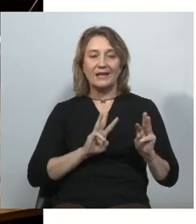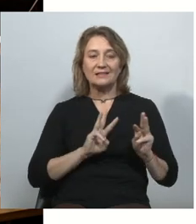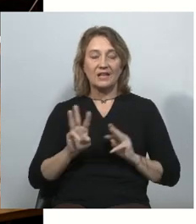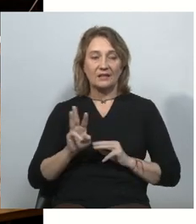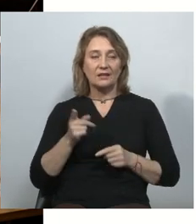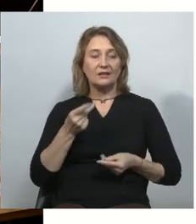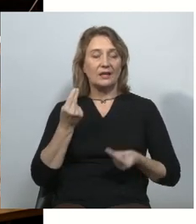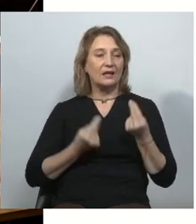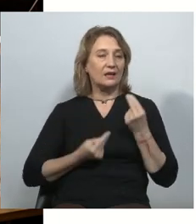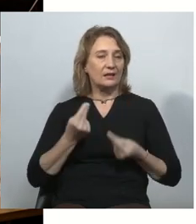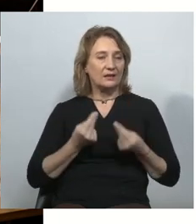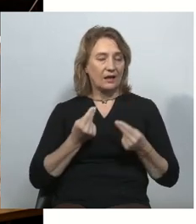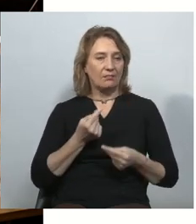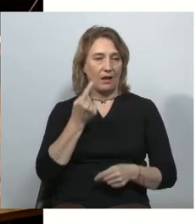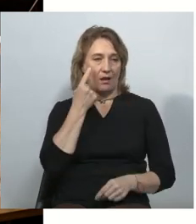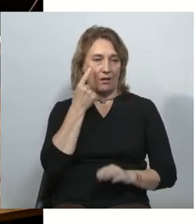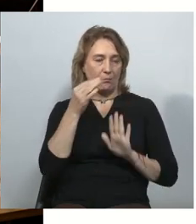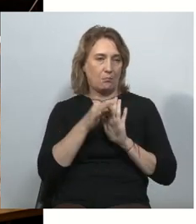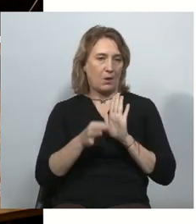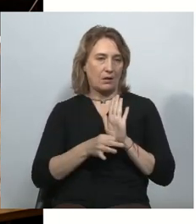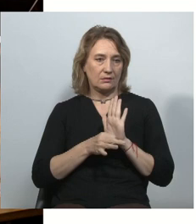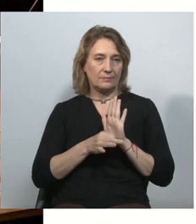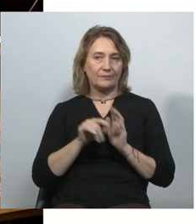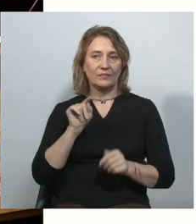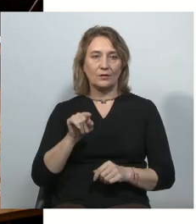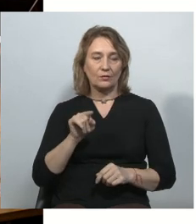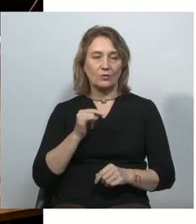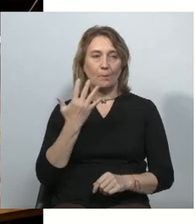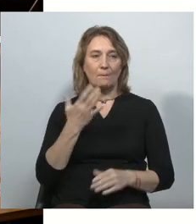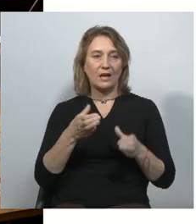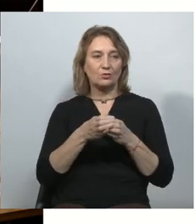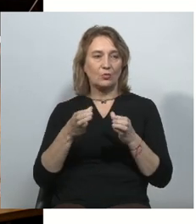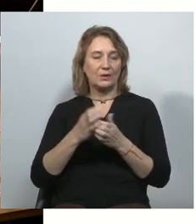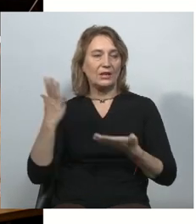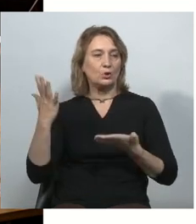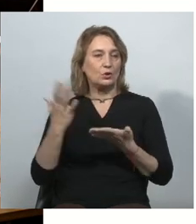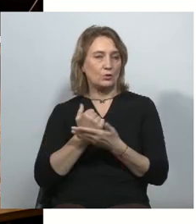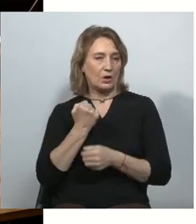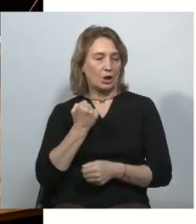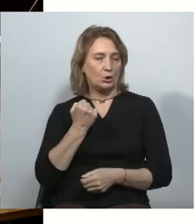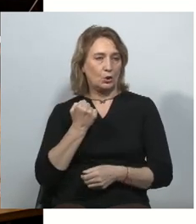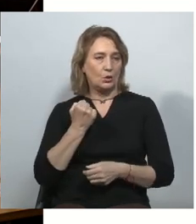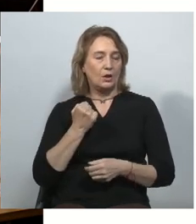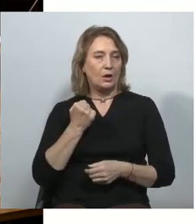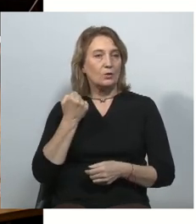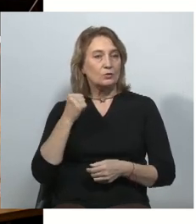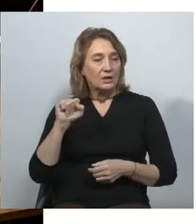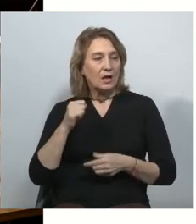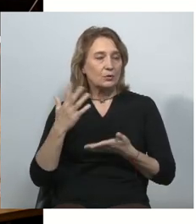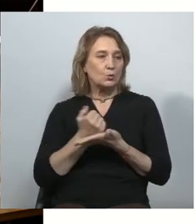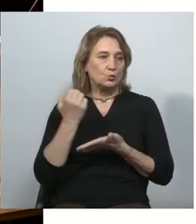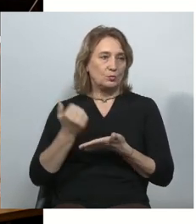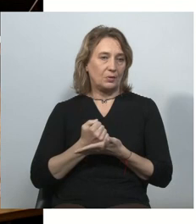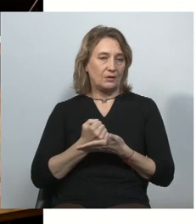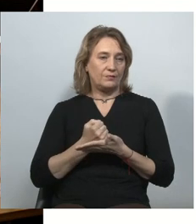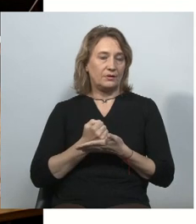It's a game. People get points. People compete against each other